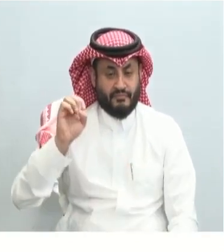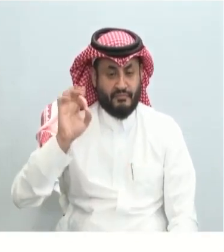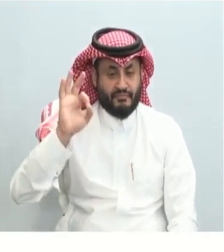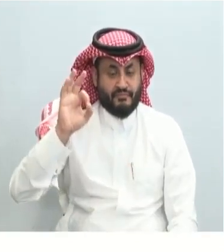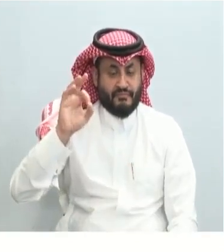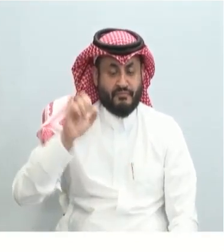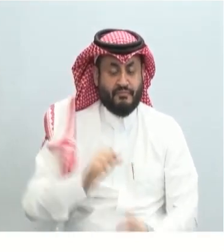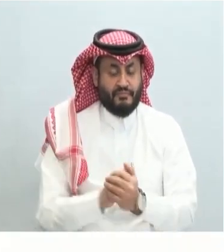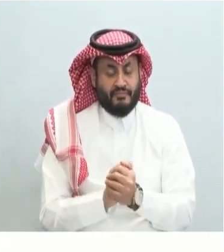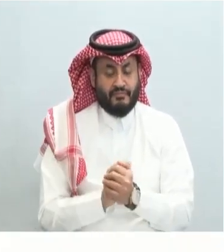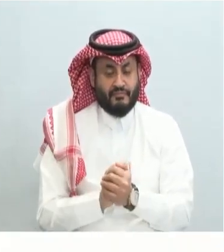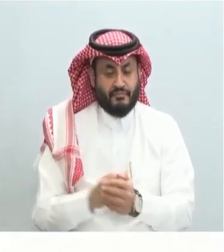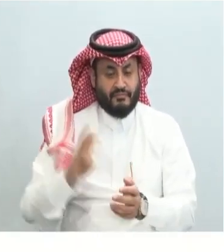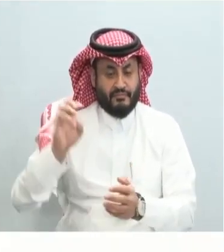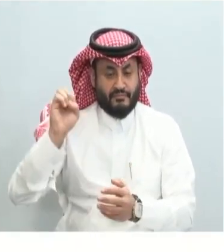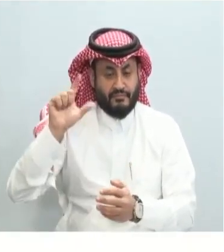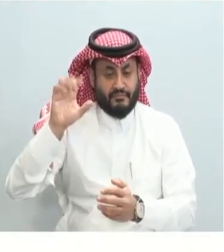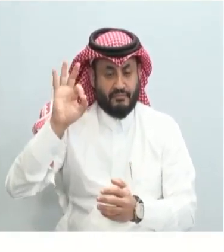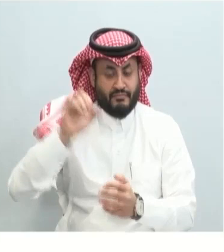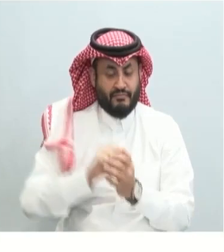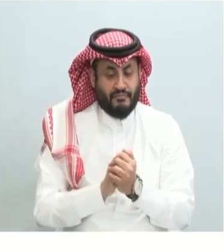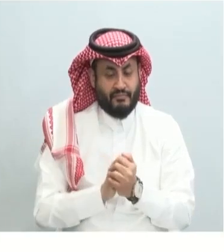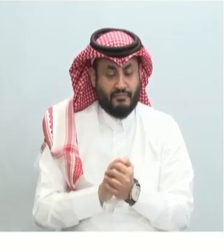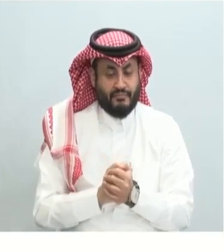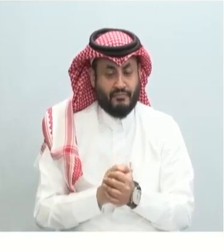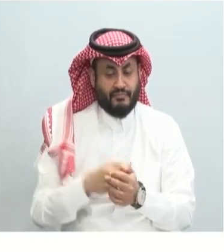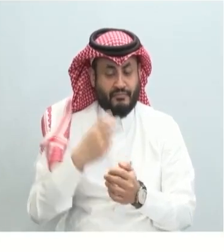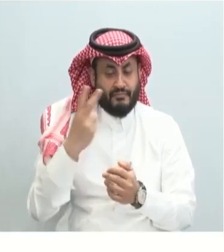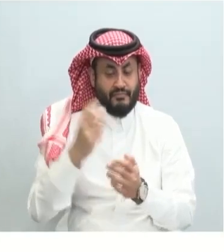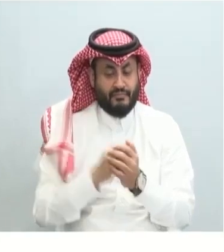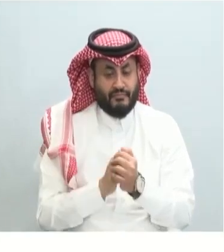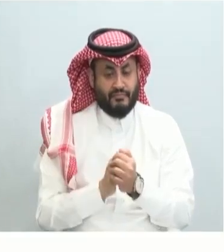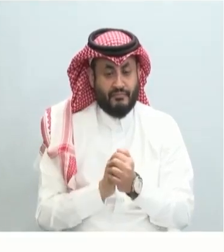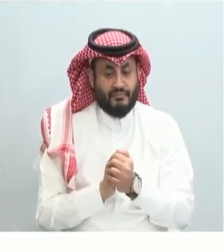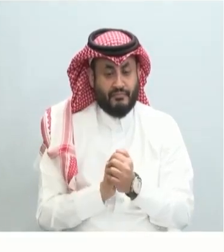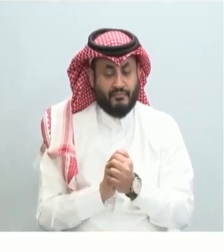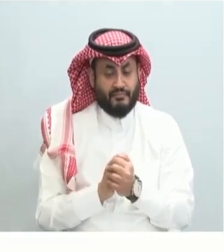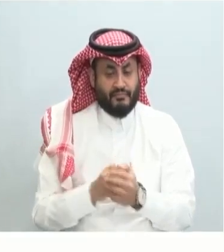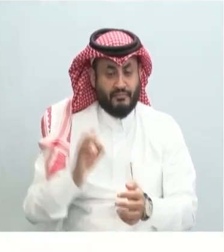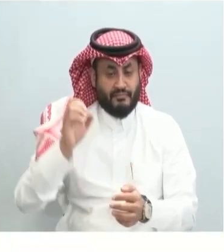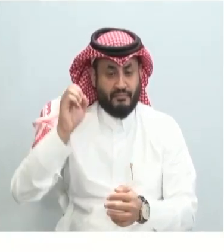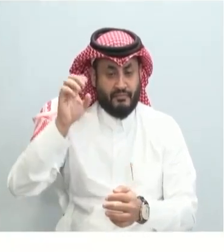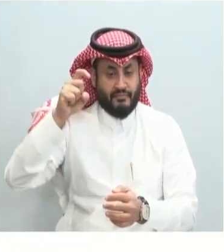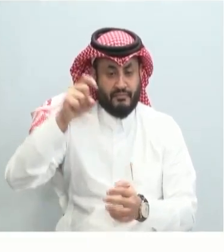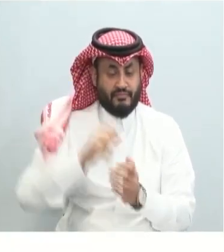Wolf, say after me, wolf. And we have fox,